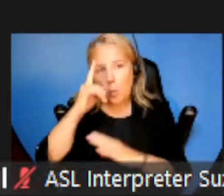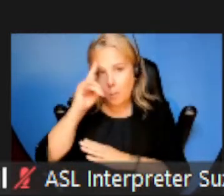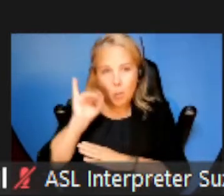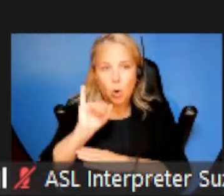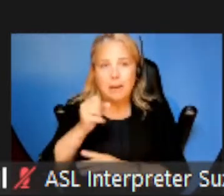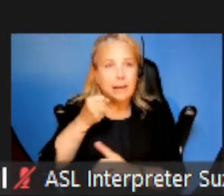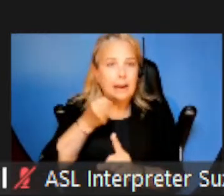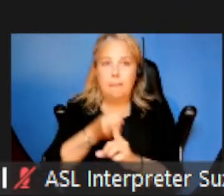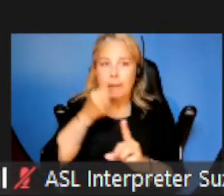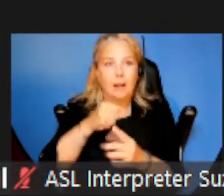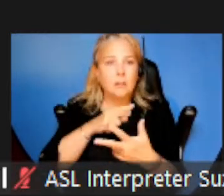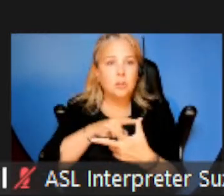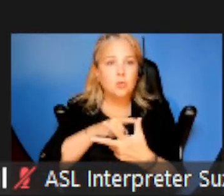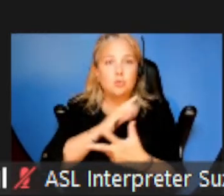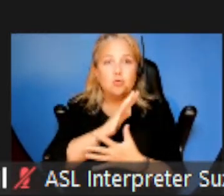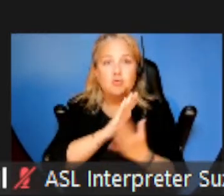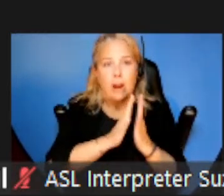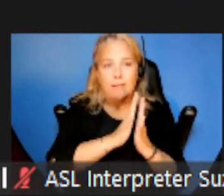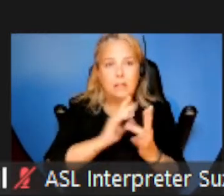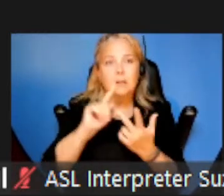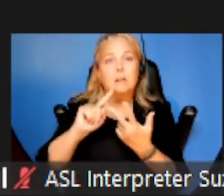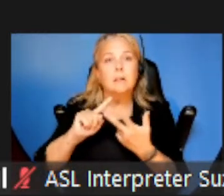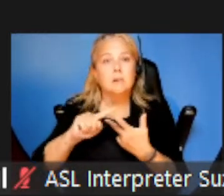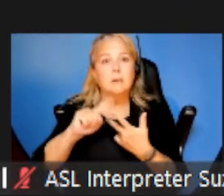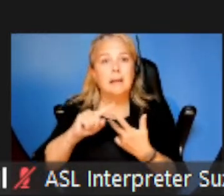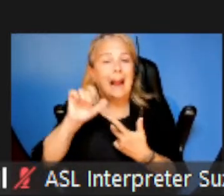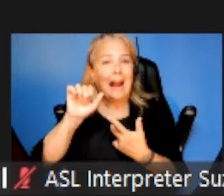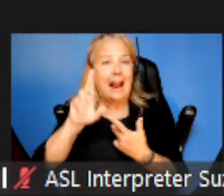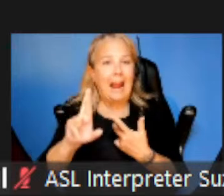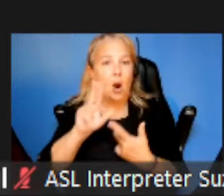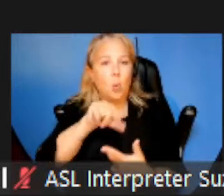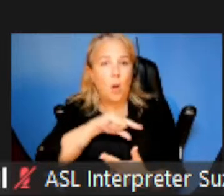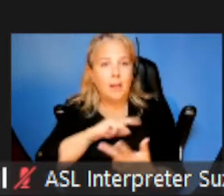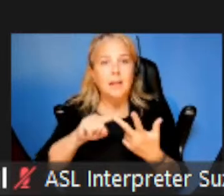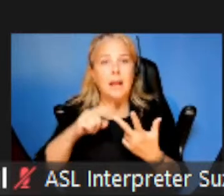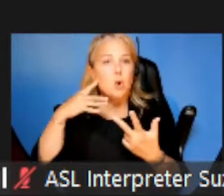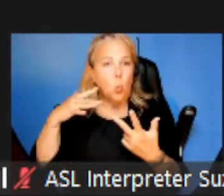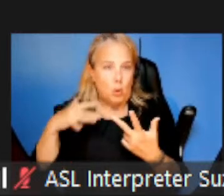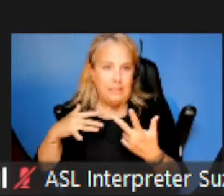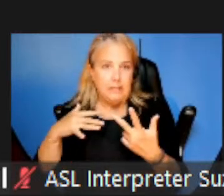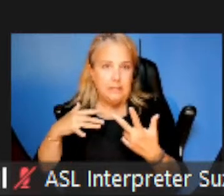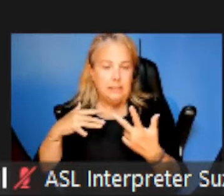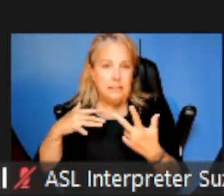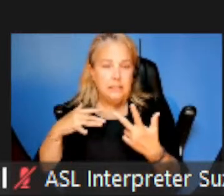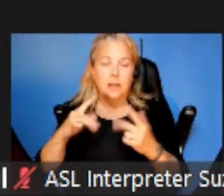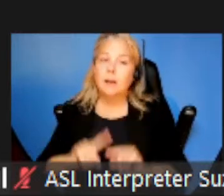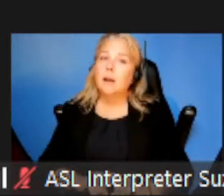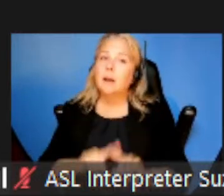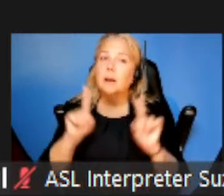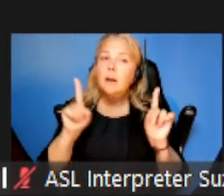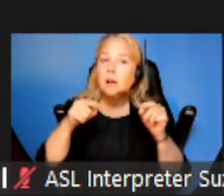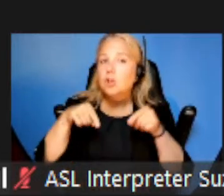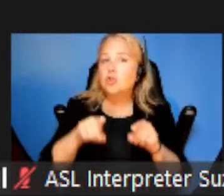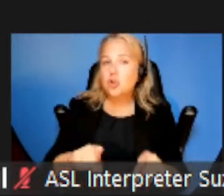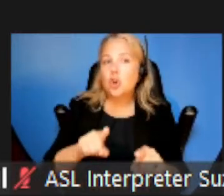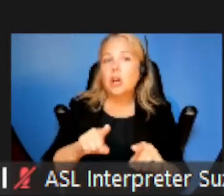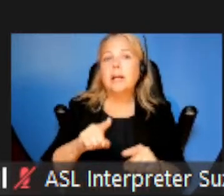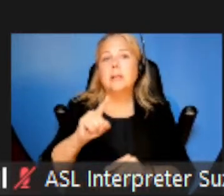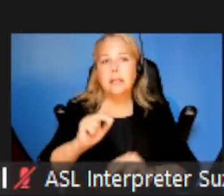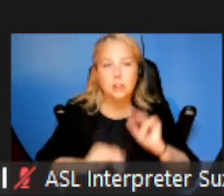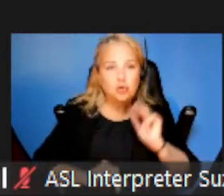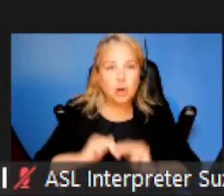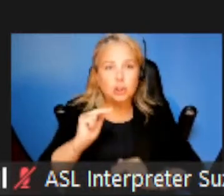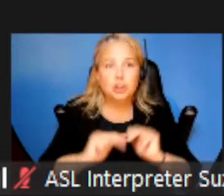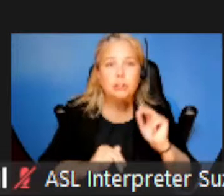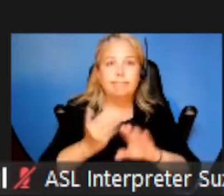impacts to traffic, air quality, and noise. However, during construction, there